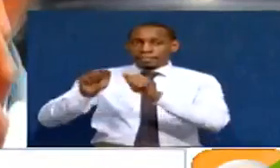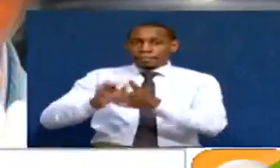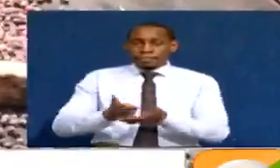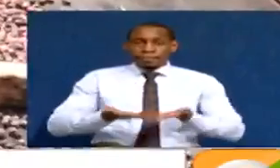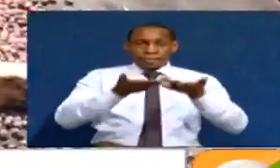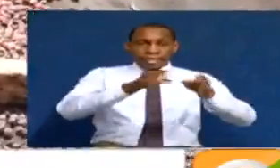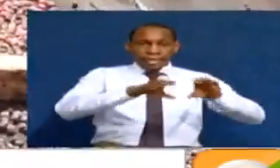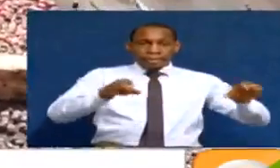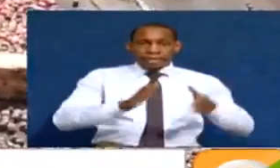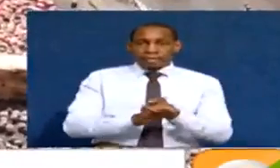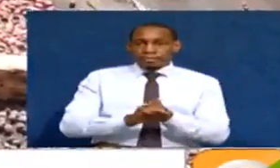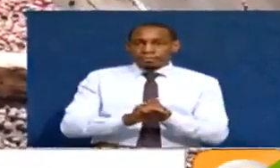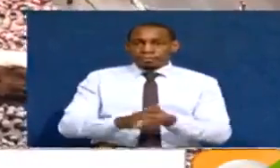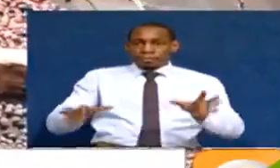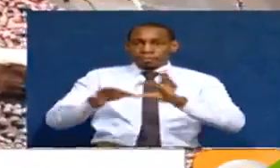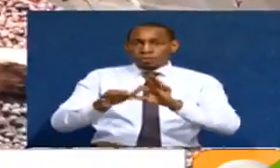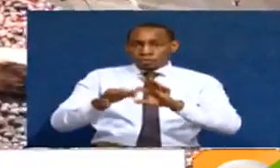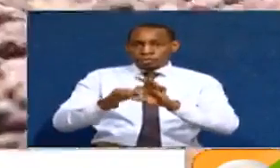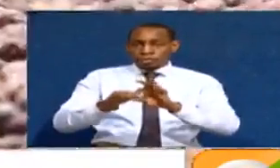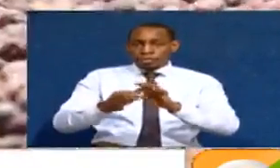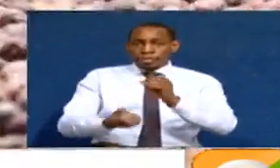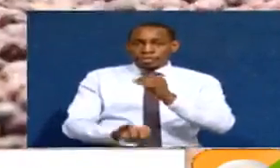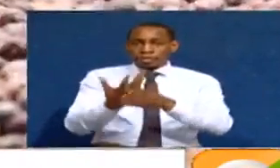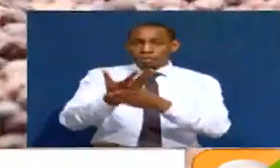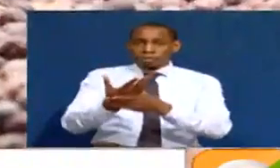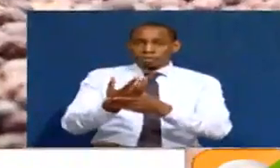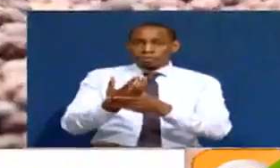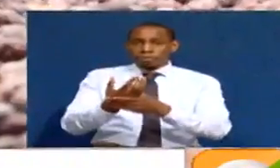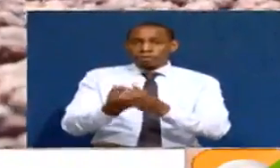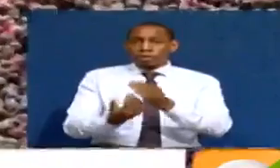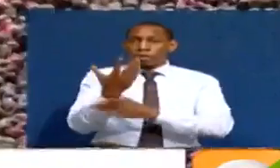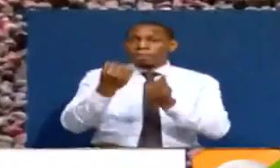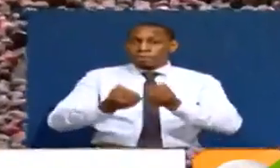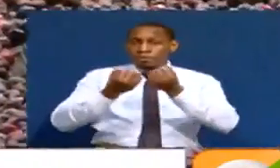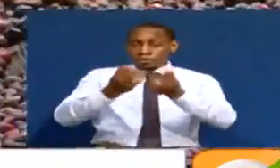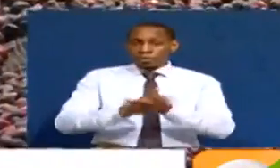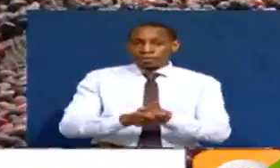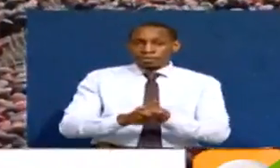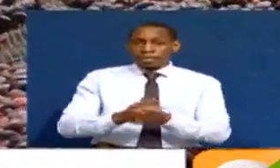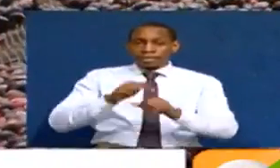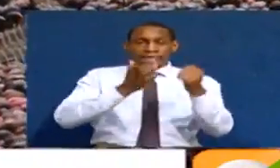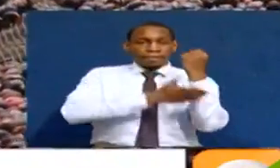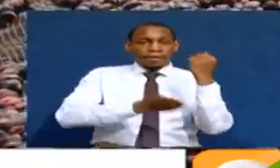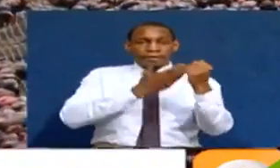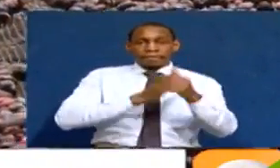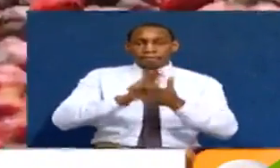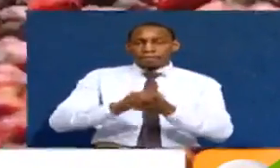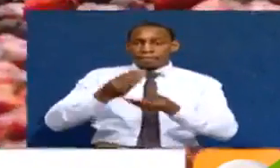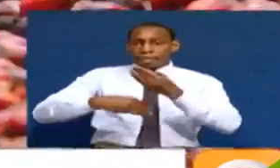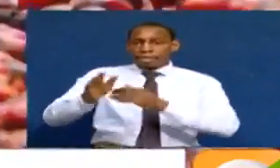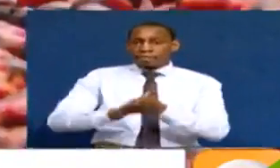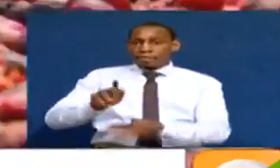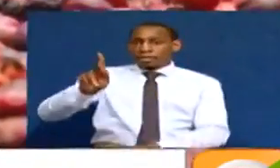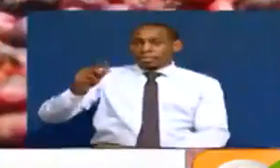kwa soko. Grafting produces a crop that is tolerant to drought and diseases. After every harvest, he sells a kilo of